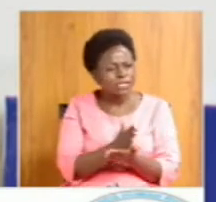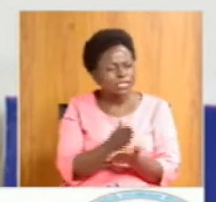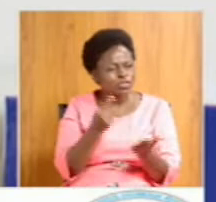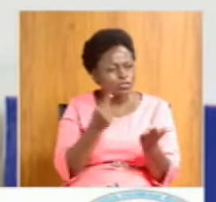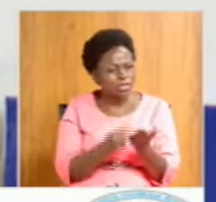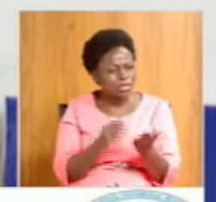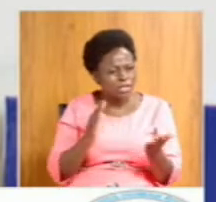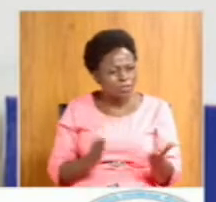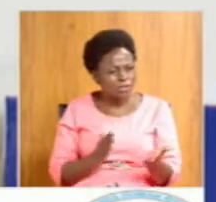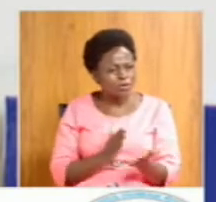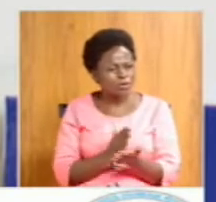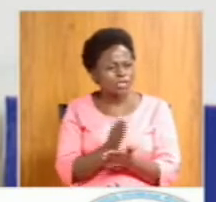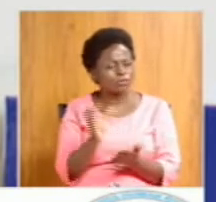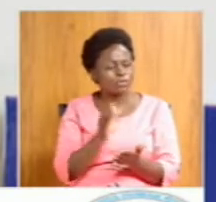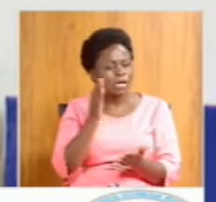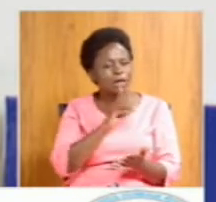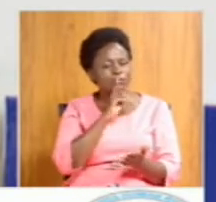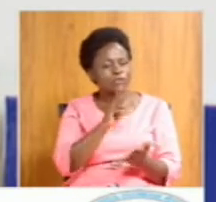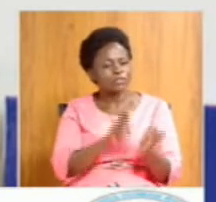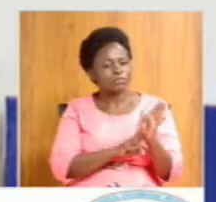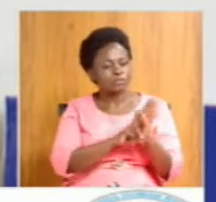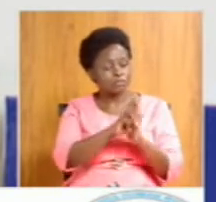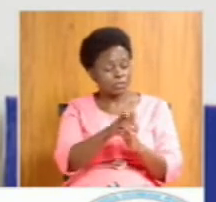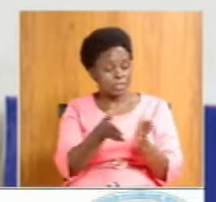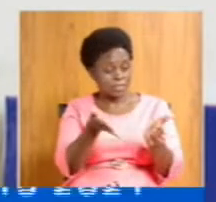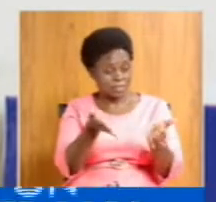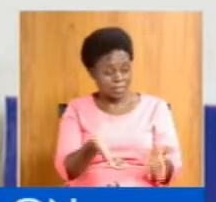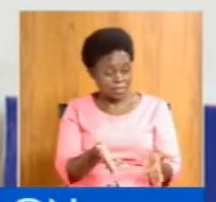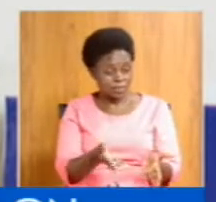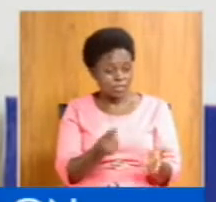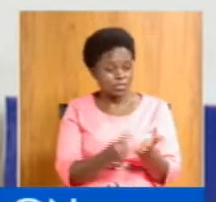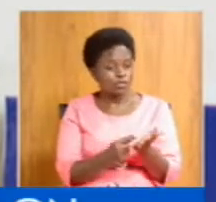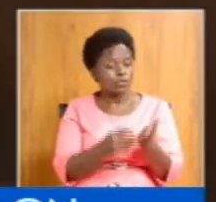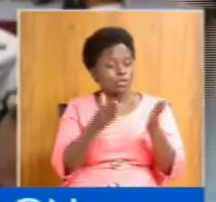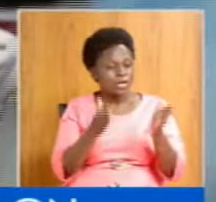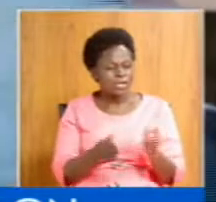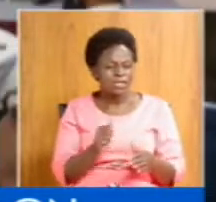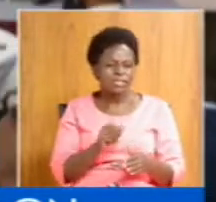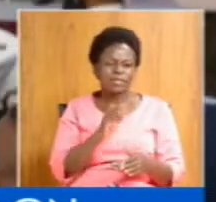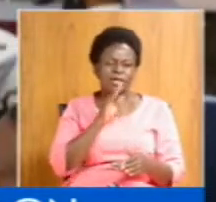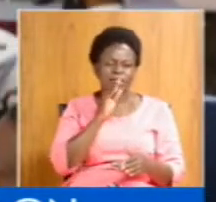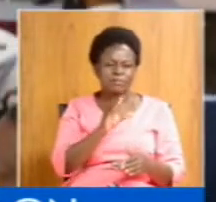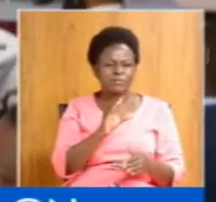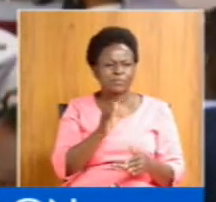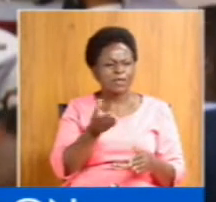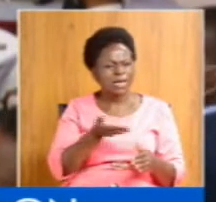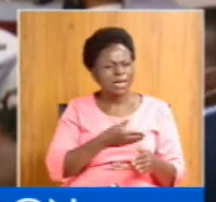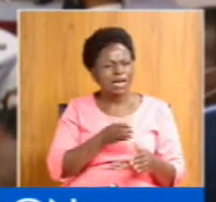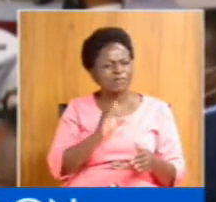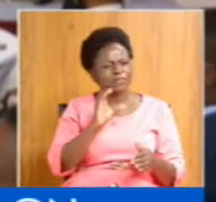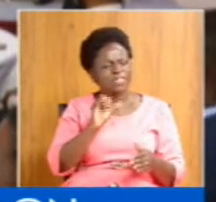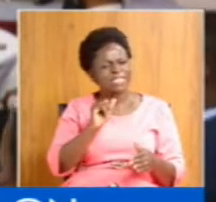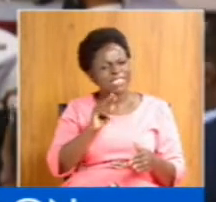Rights Commission, and I'm sure it is represented in this auditorium. So that Ugandans can have civic